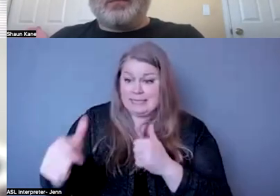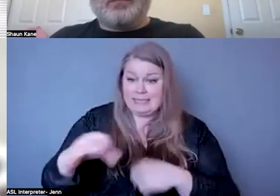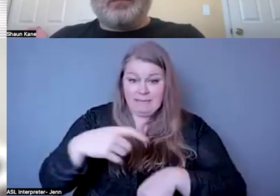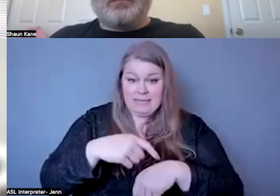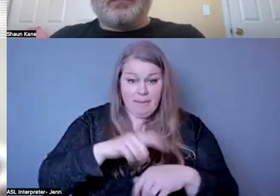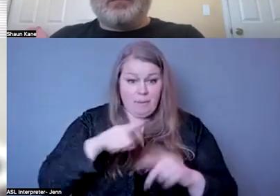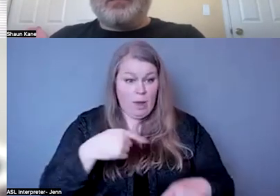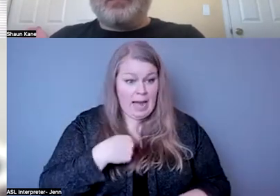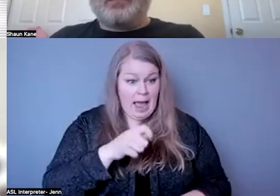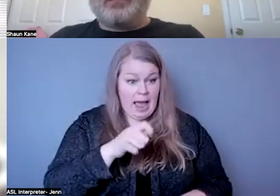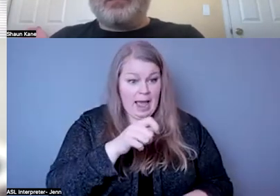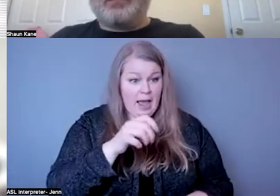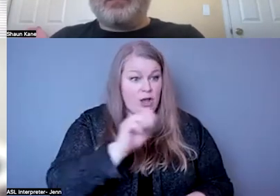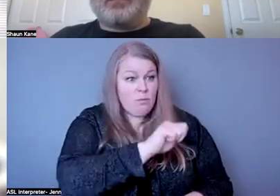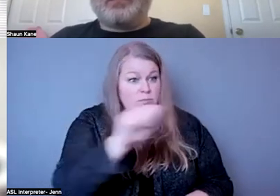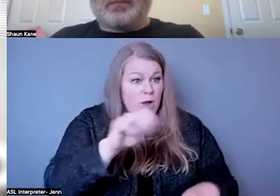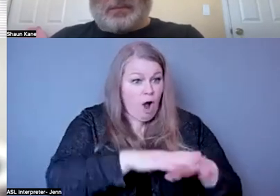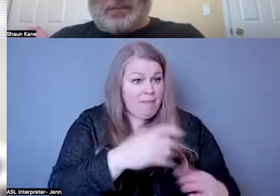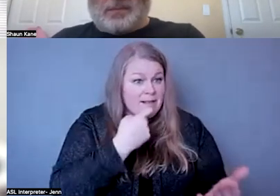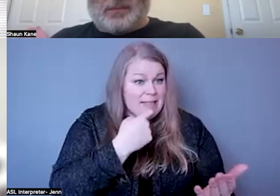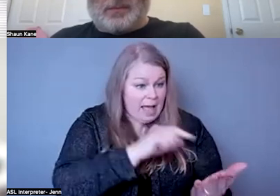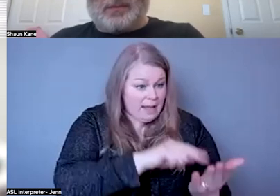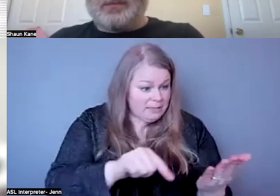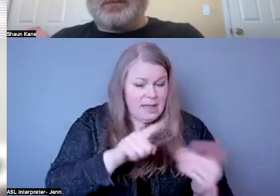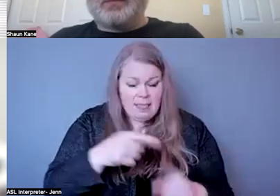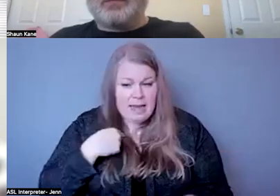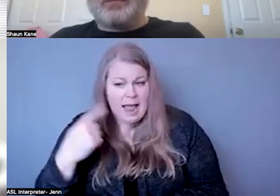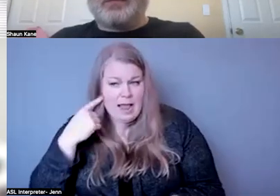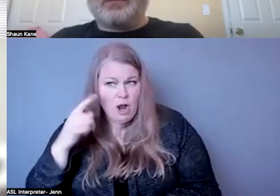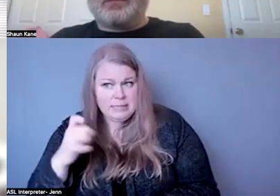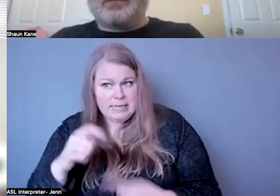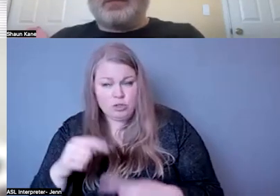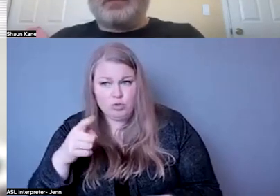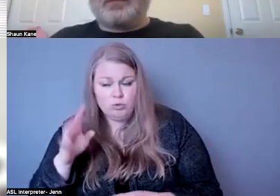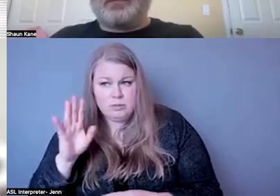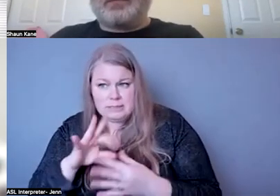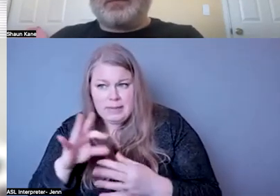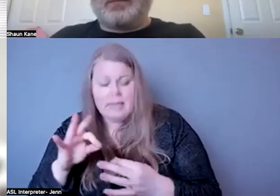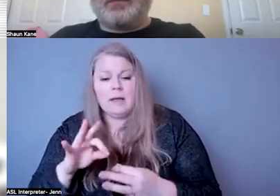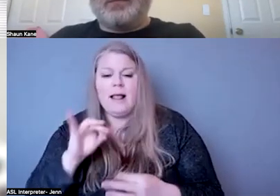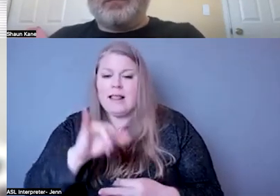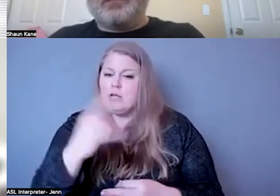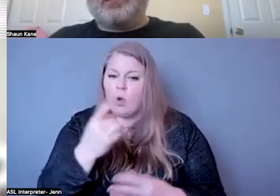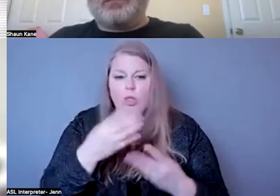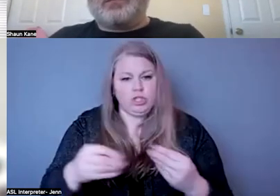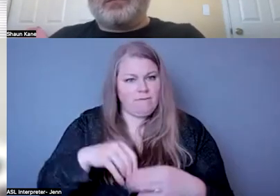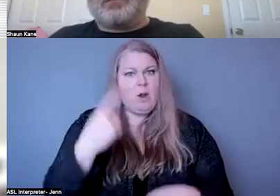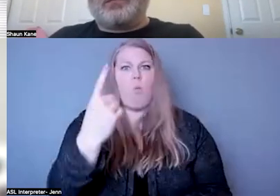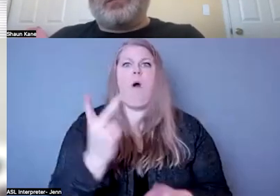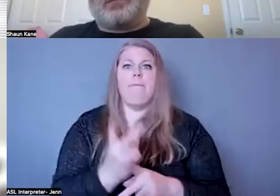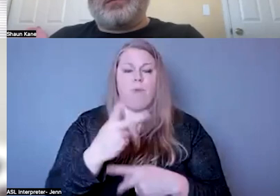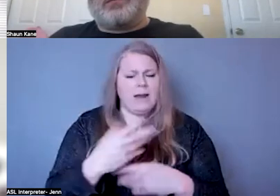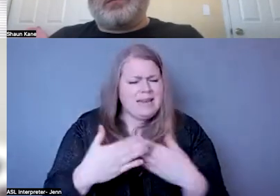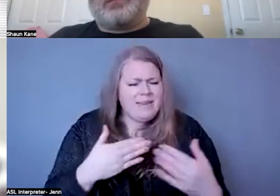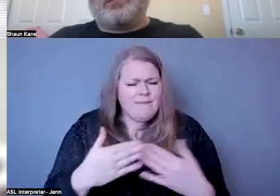I swipe on a piece of glass and when I hear the text to speech synthesized has only been solved in a singular product, even though every